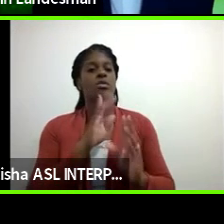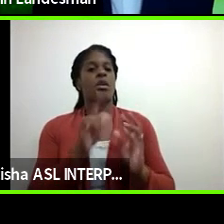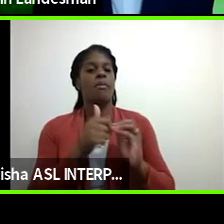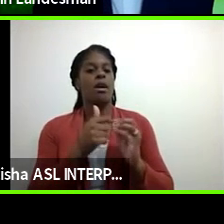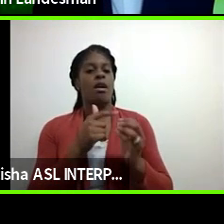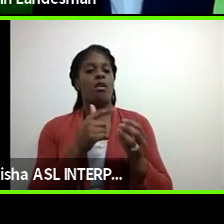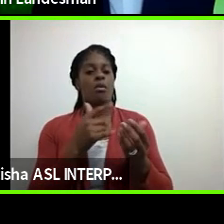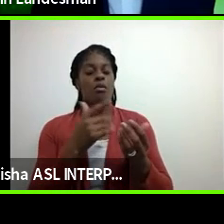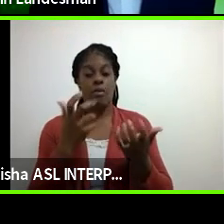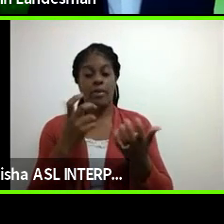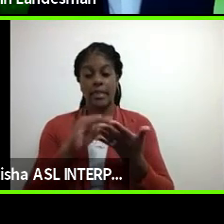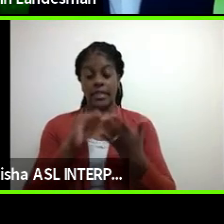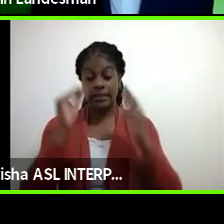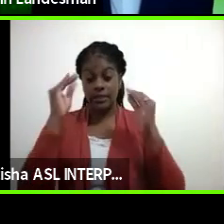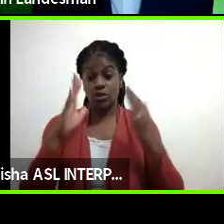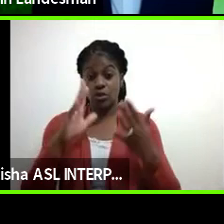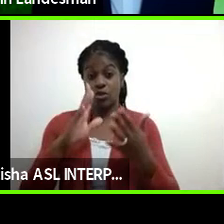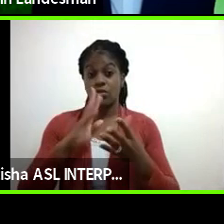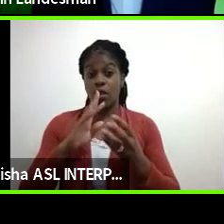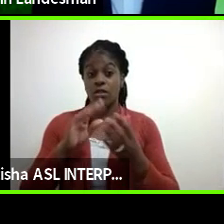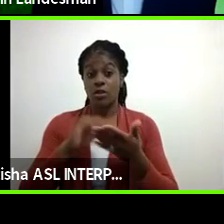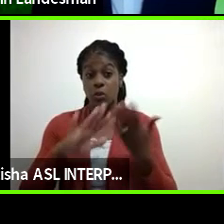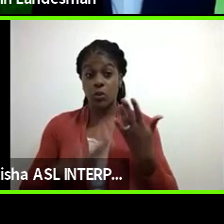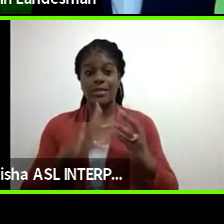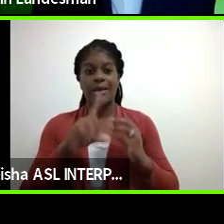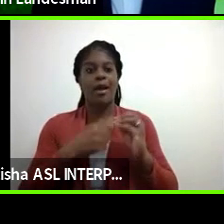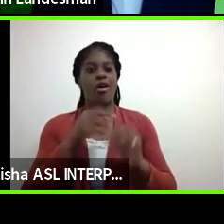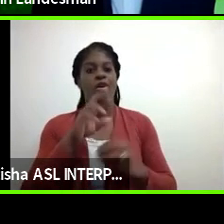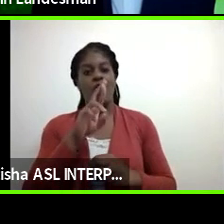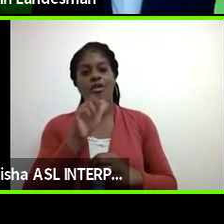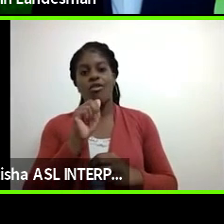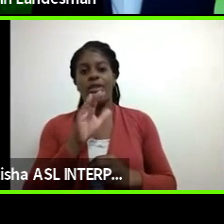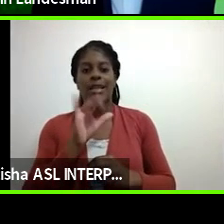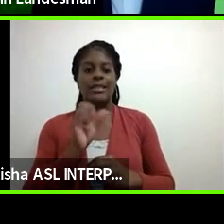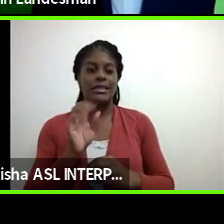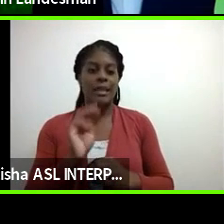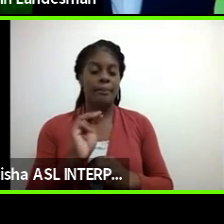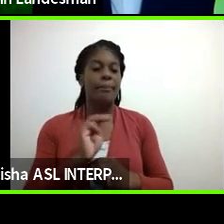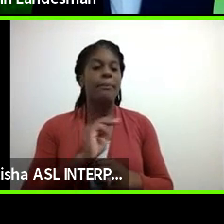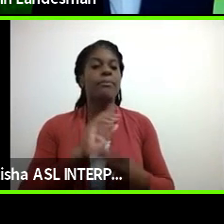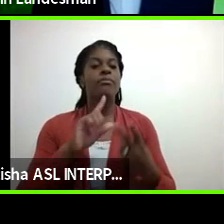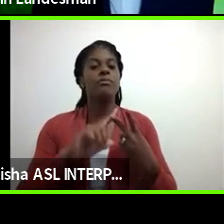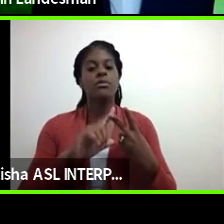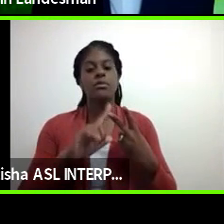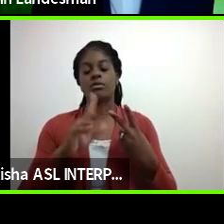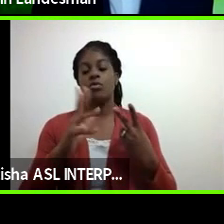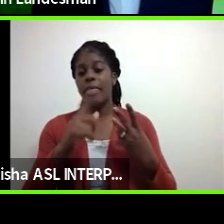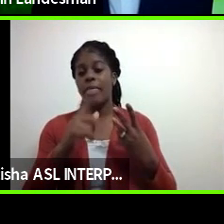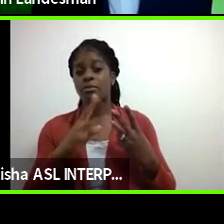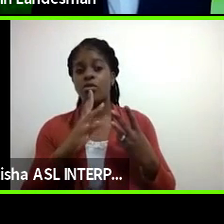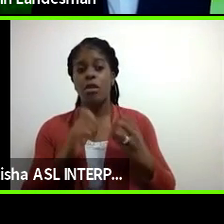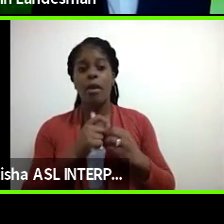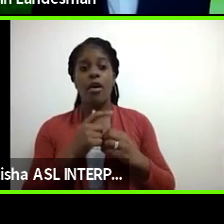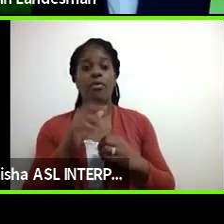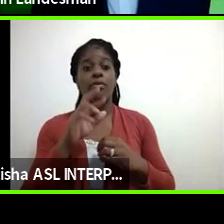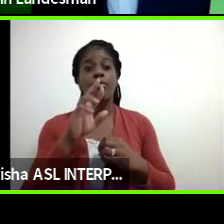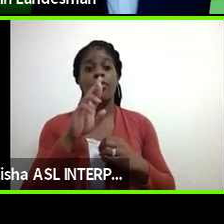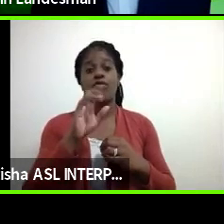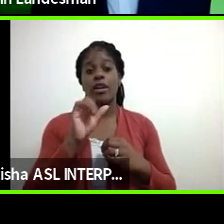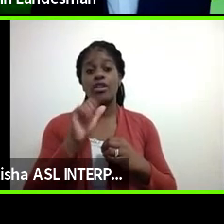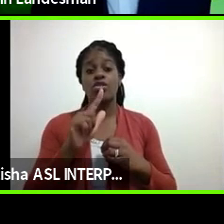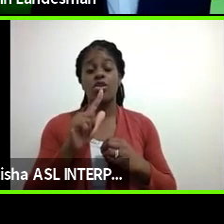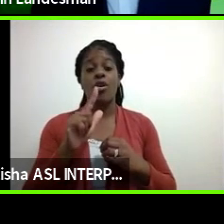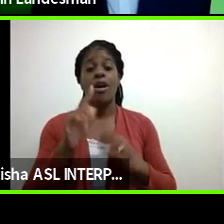talk to students about racism and having them talk to them about the racial injustices that